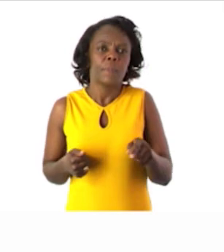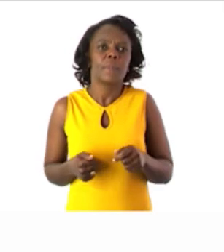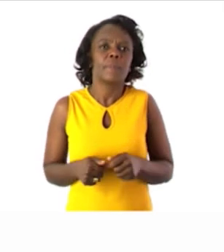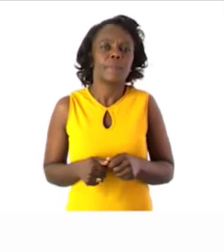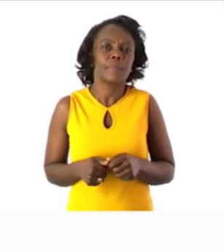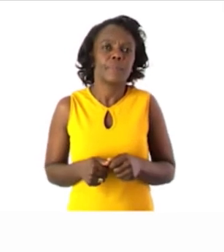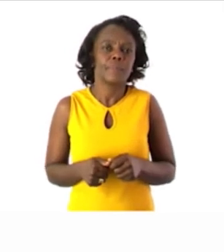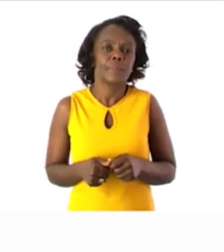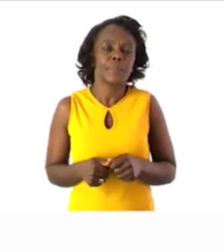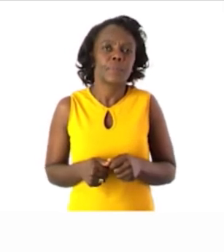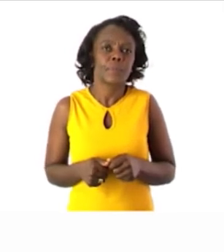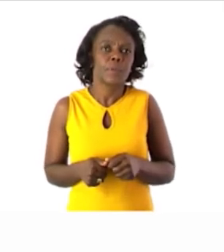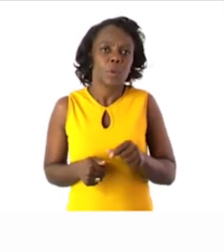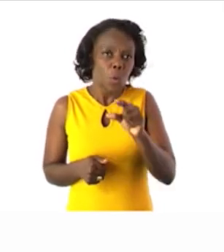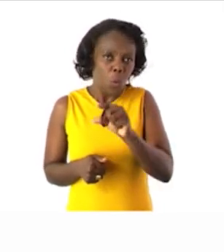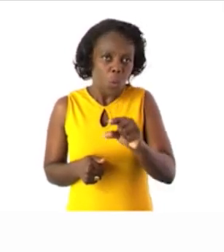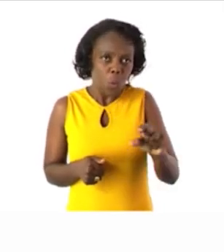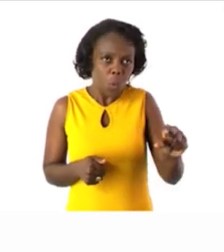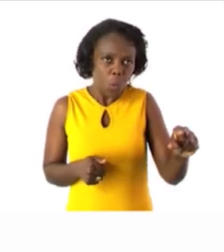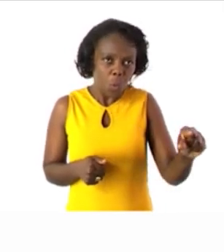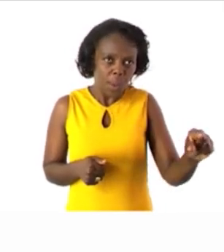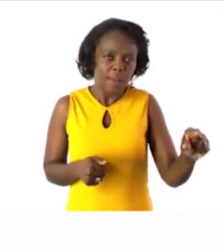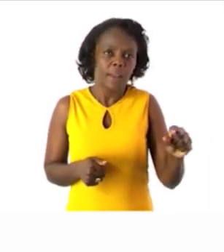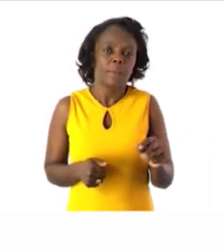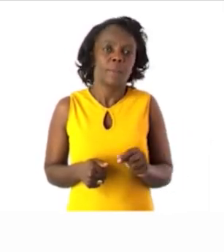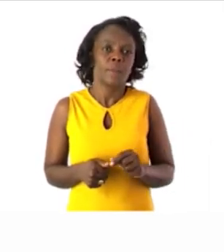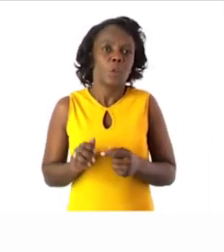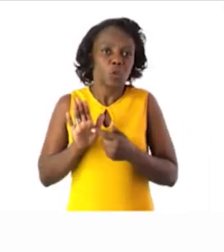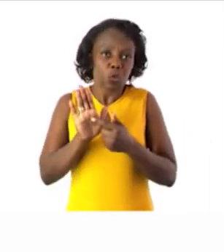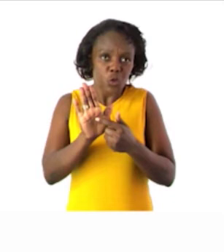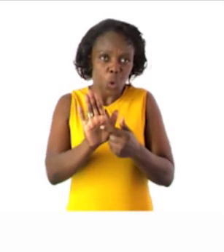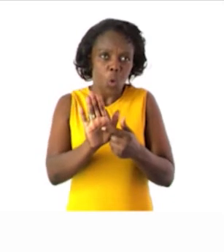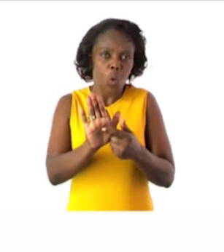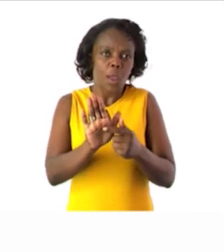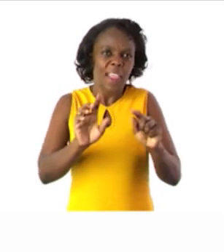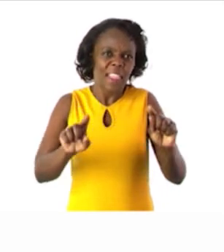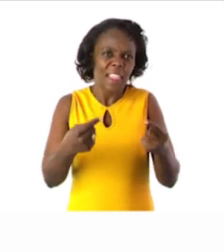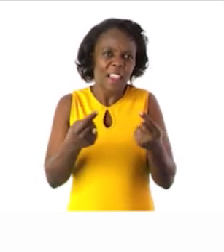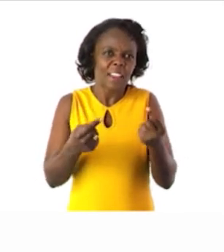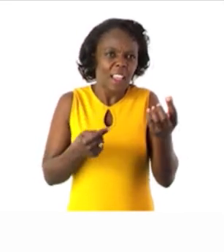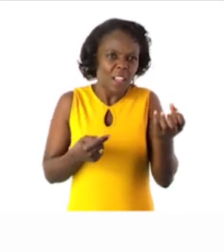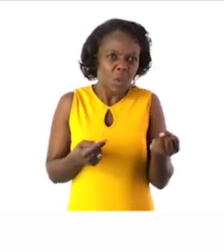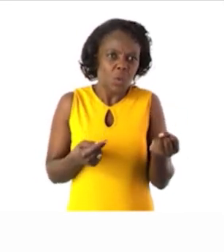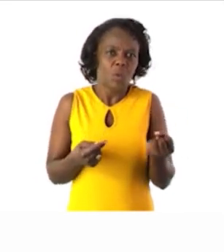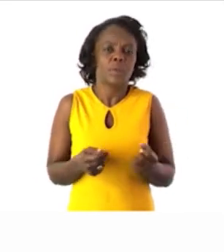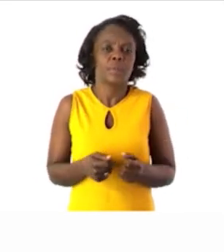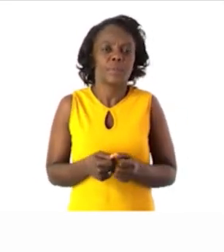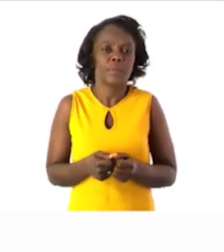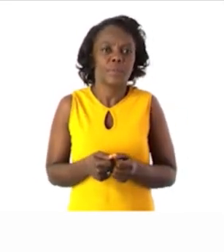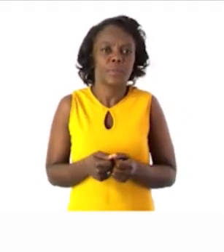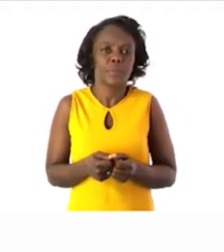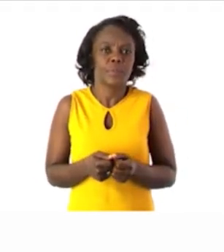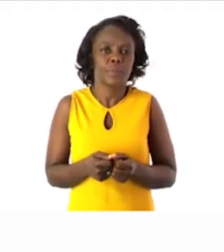So those are the words that shows that something belongs to someone. All right, so now we are going to look at this